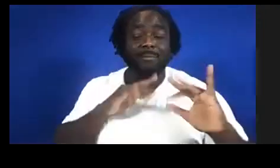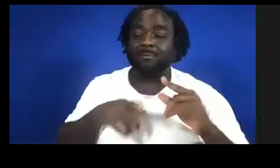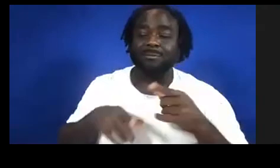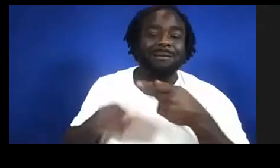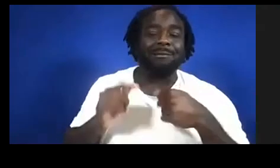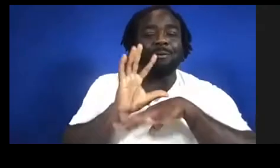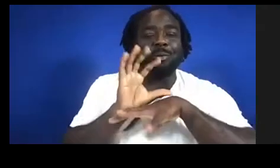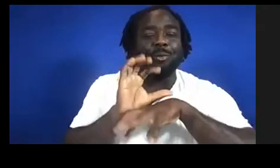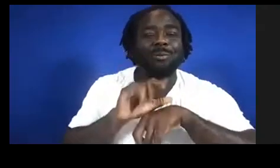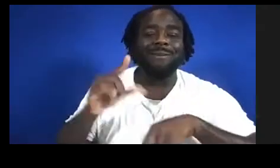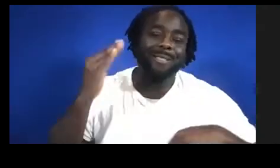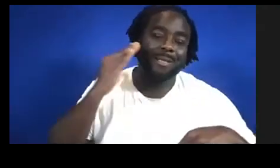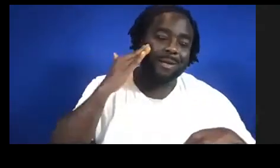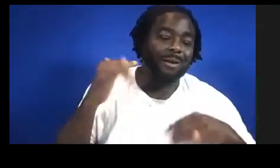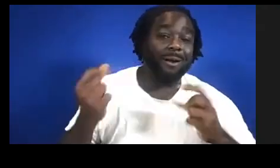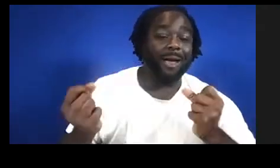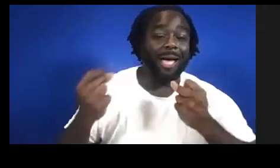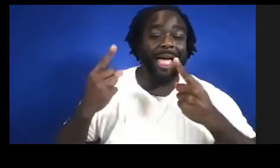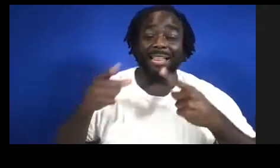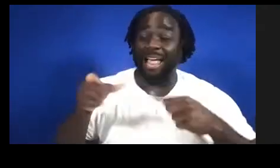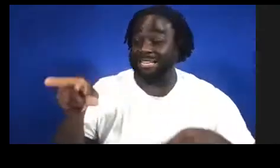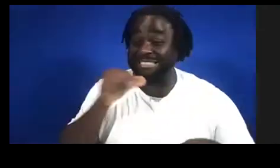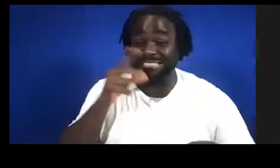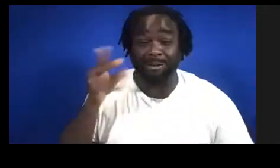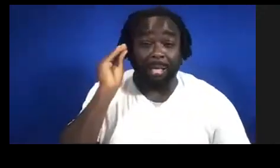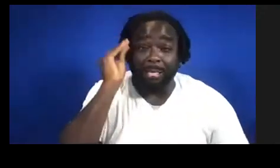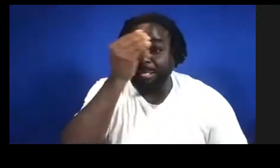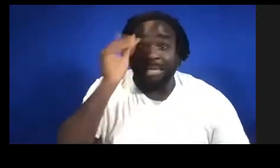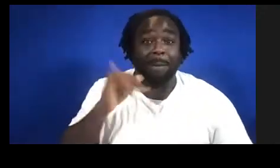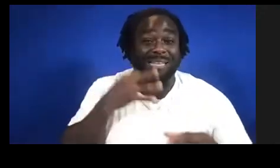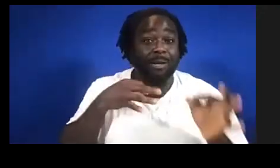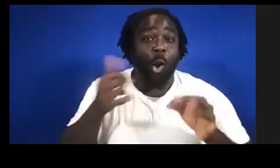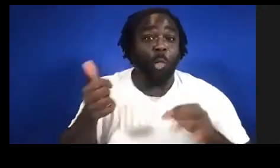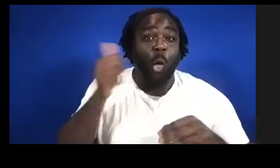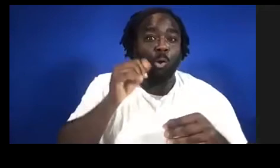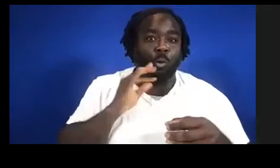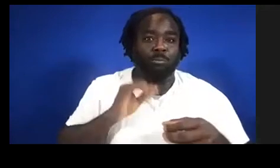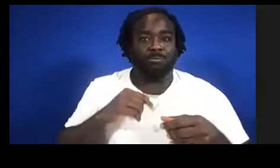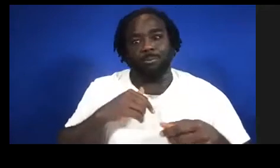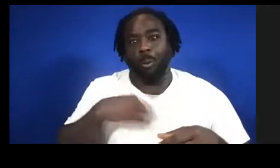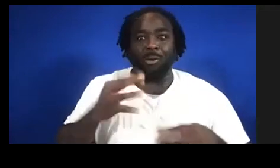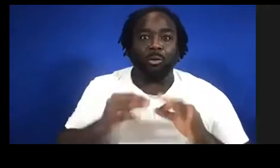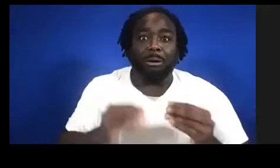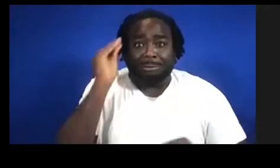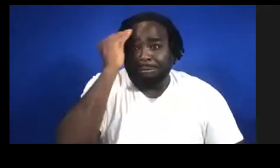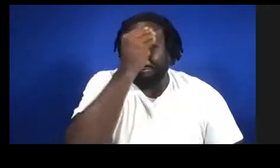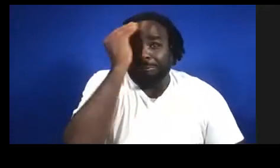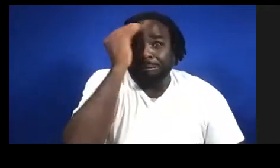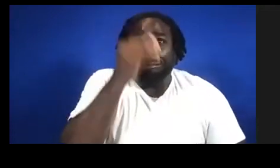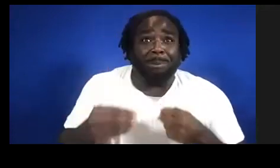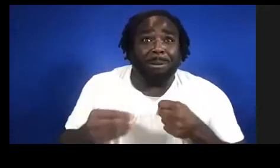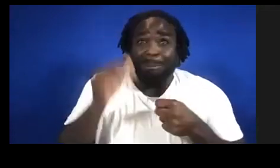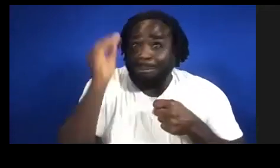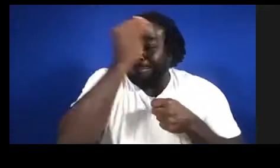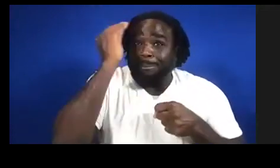You see him, he's talking, he's comfortable, he ain't got no